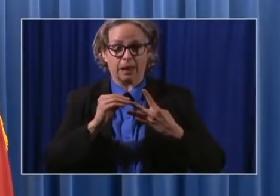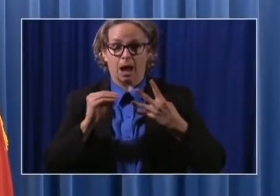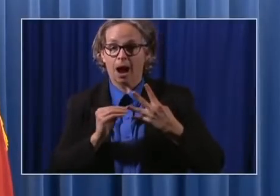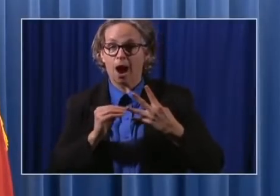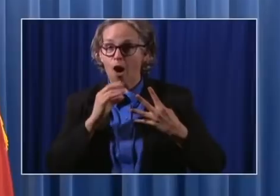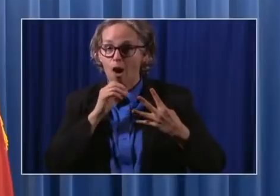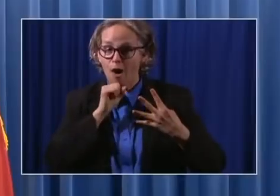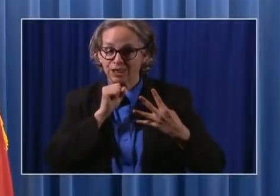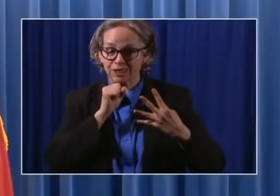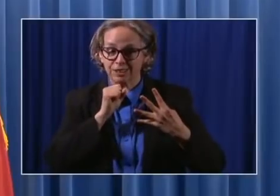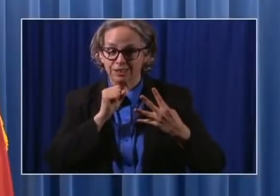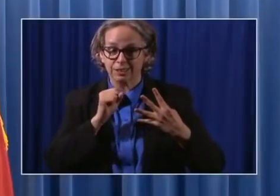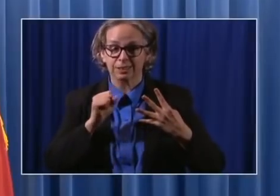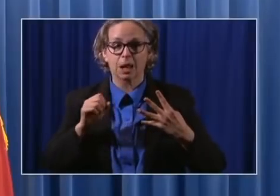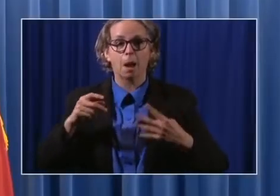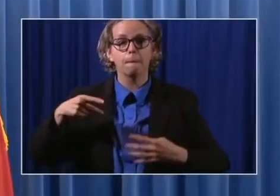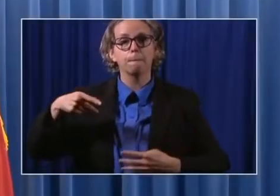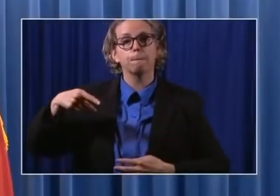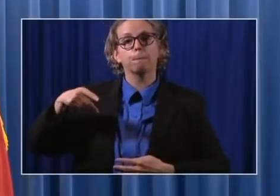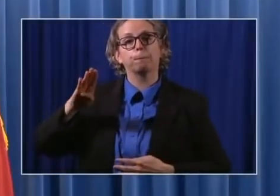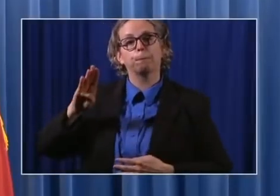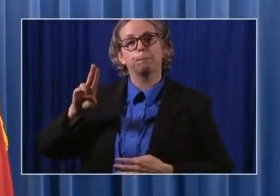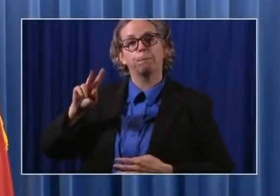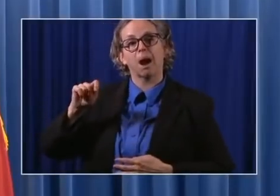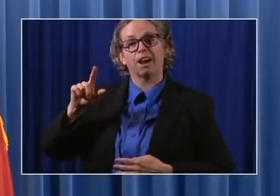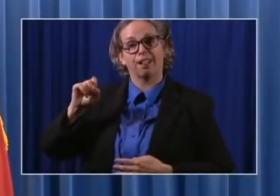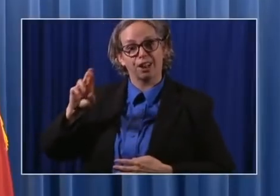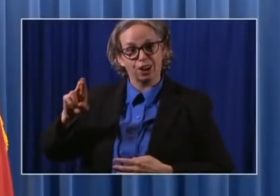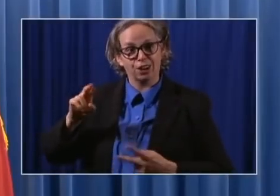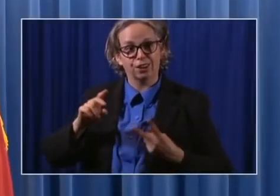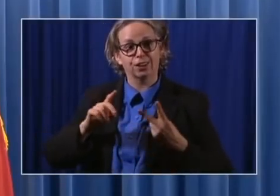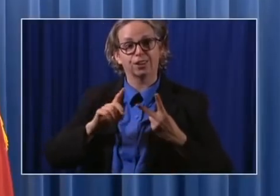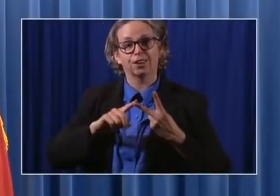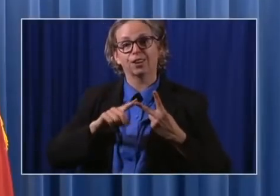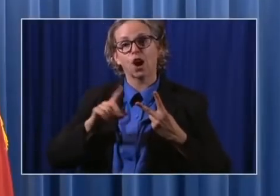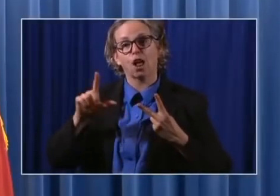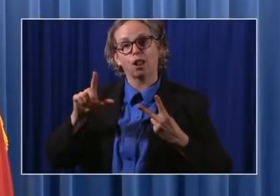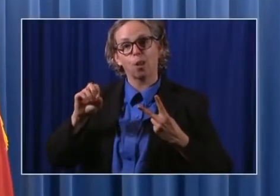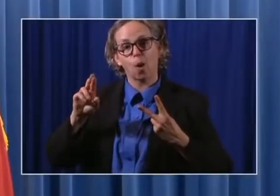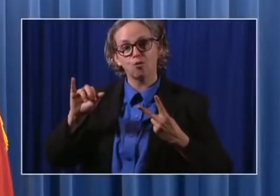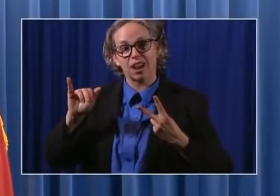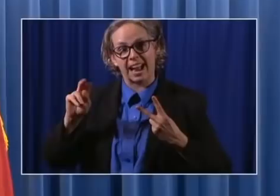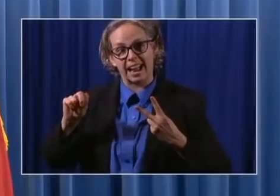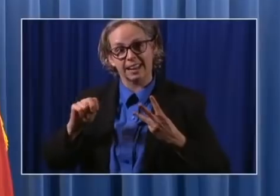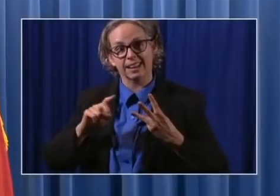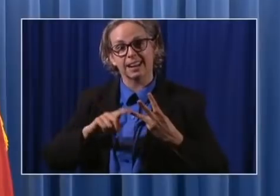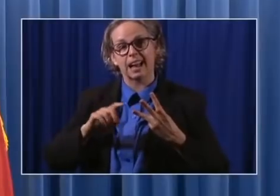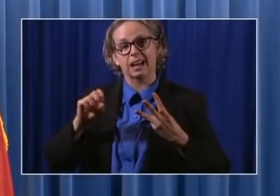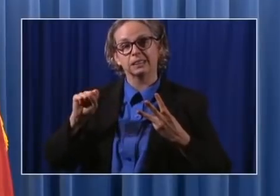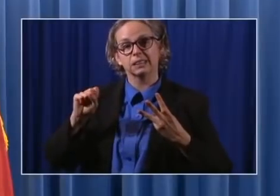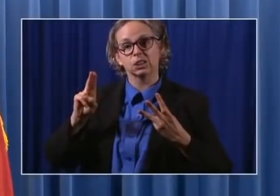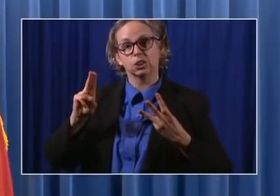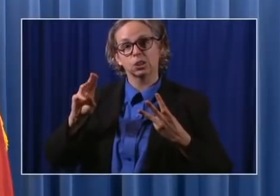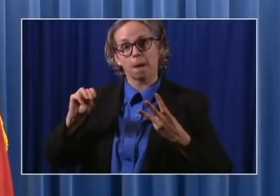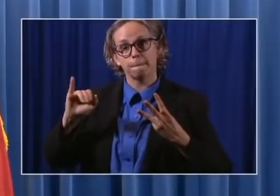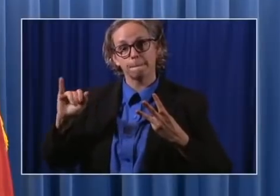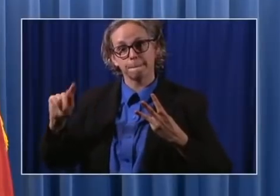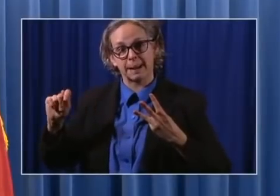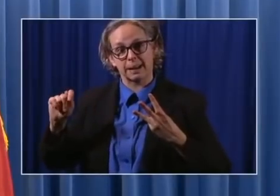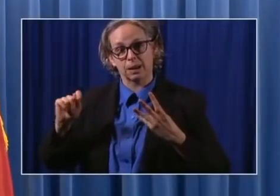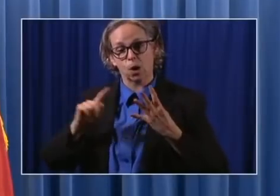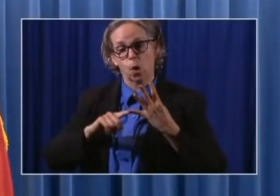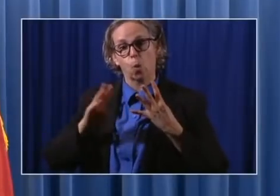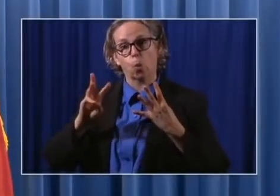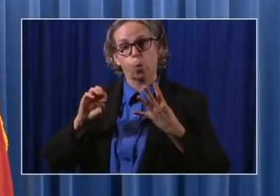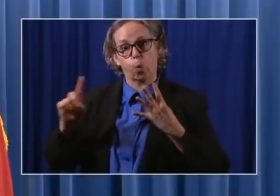Wood counties. Butler, Lorain, Summit, and Wood counties. However, all 4 of these, and I would just say all 4 of these are pretty